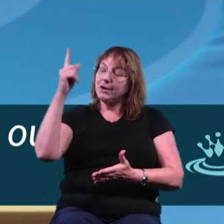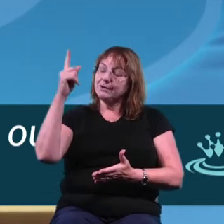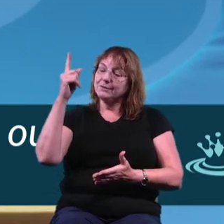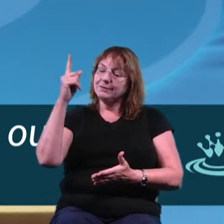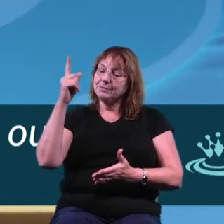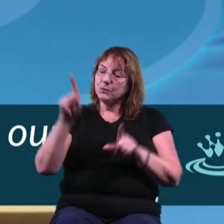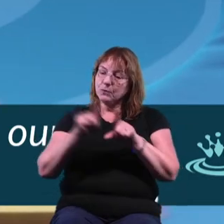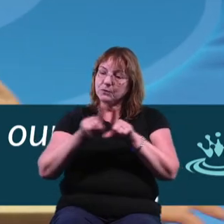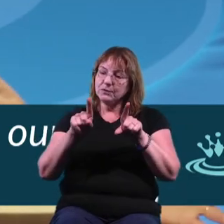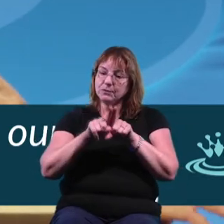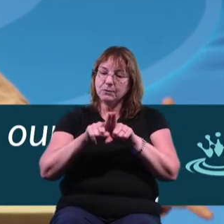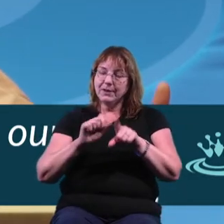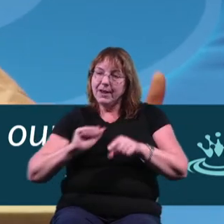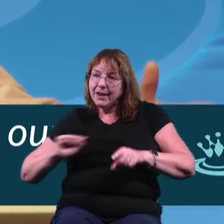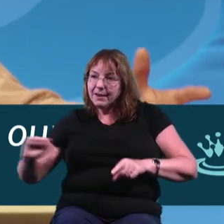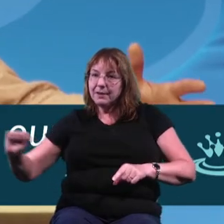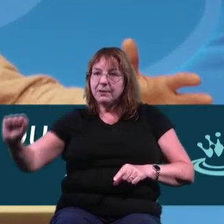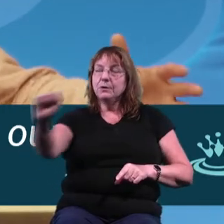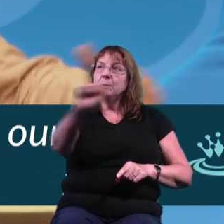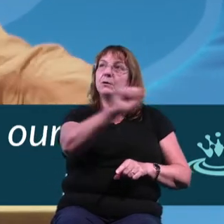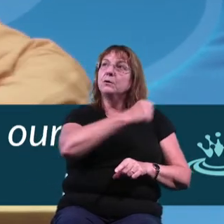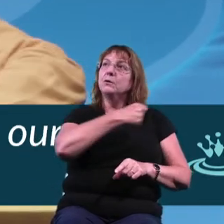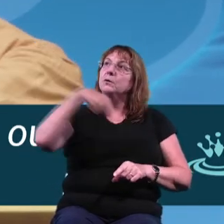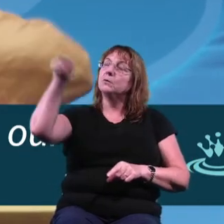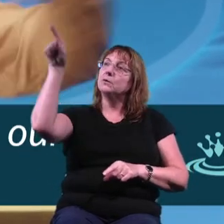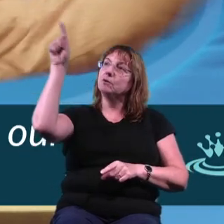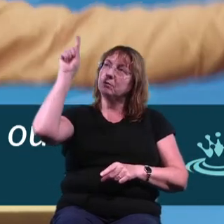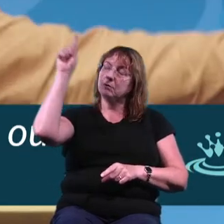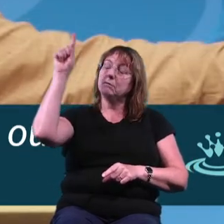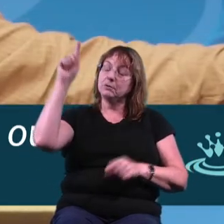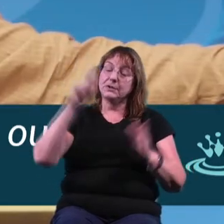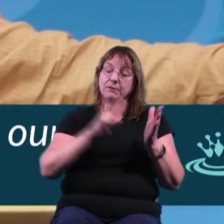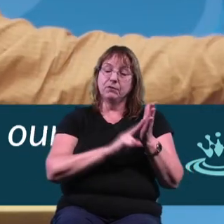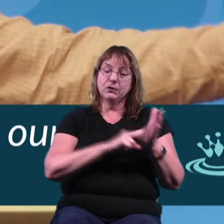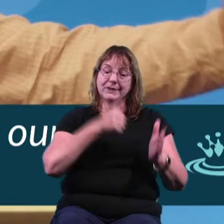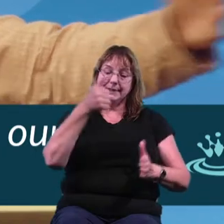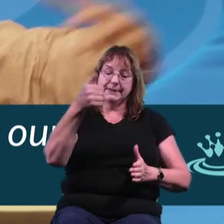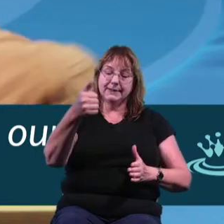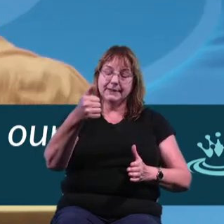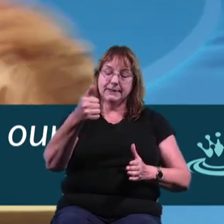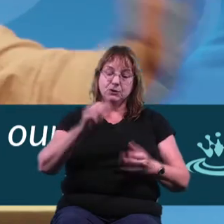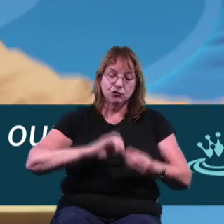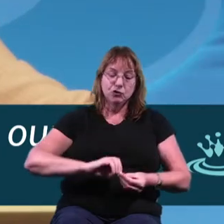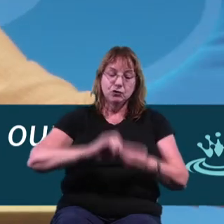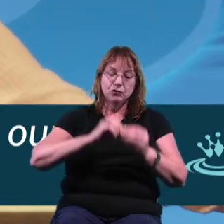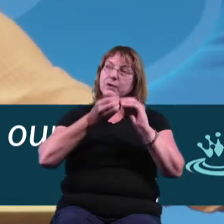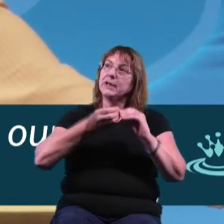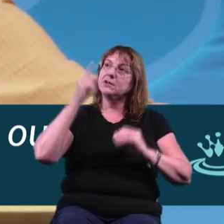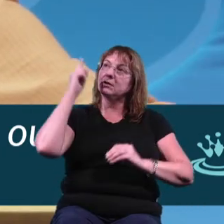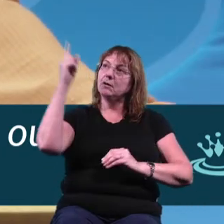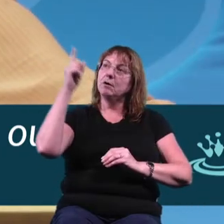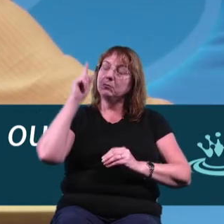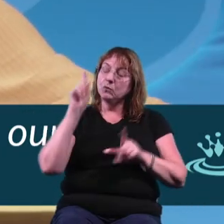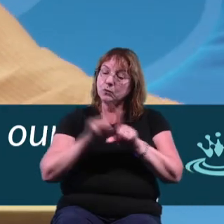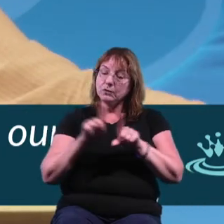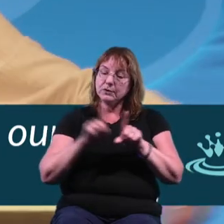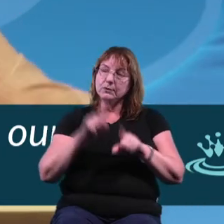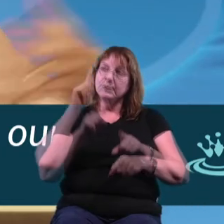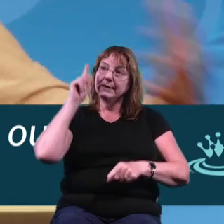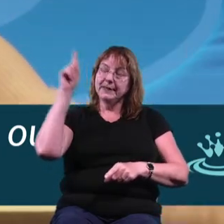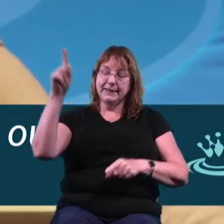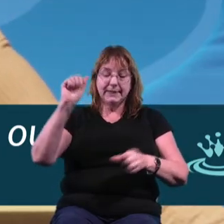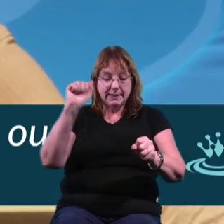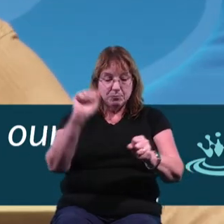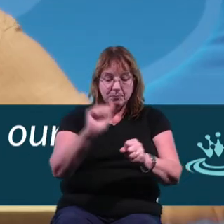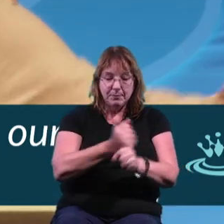the Lord our Maker. I think there in verse 6 is not so much the Creator God as the Maker of his people,